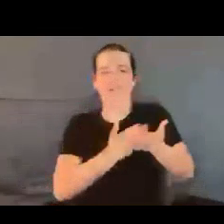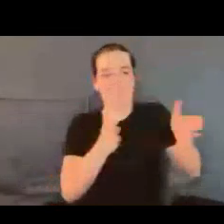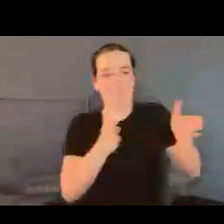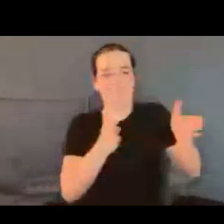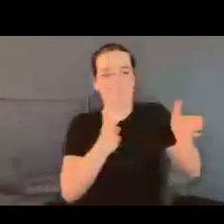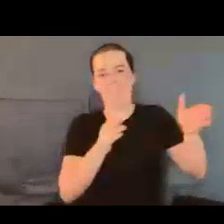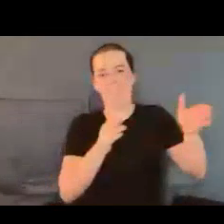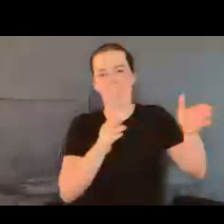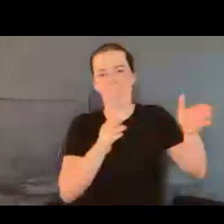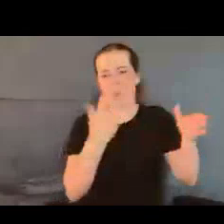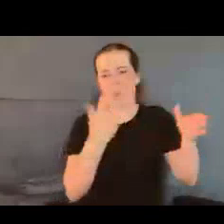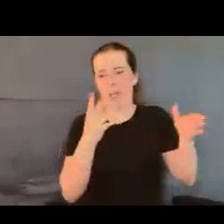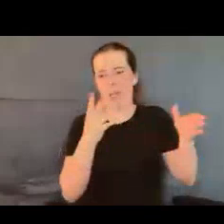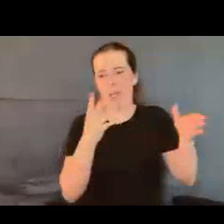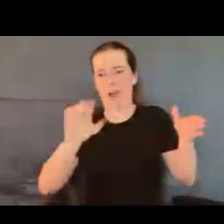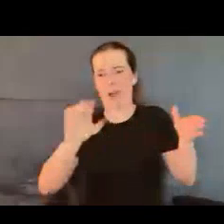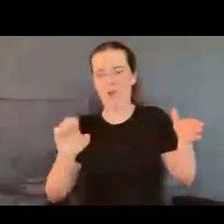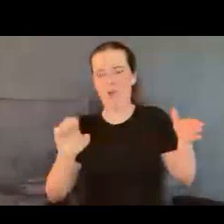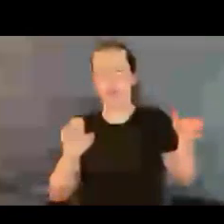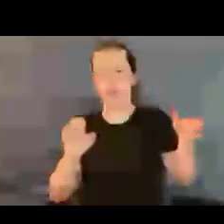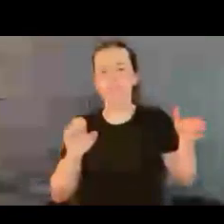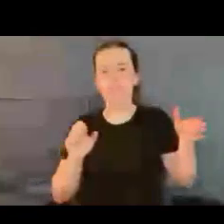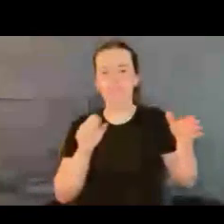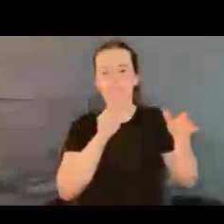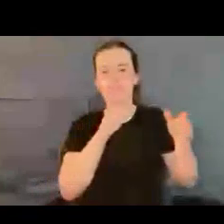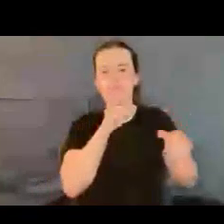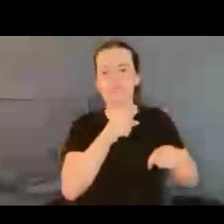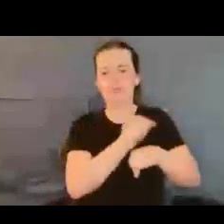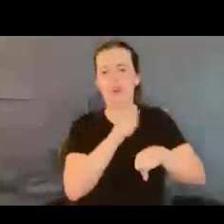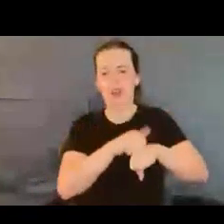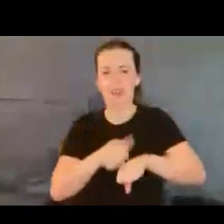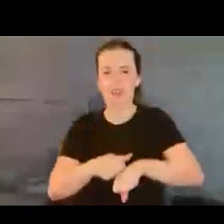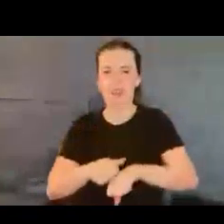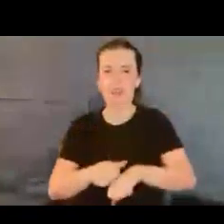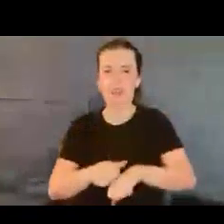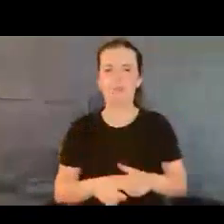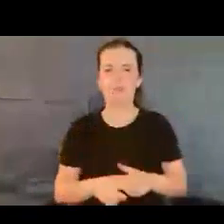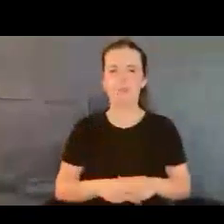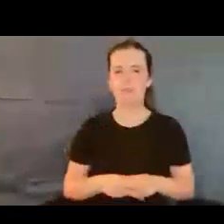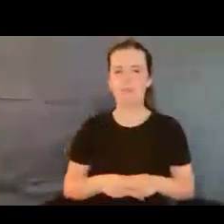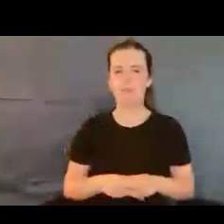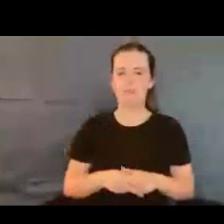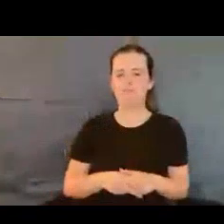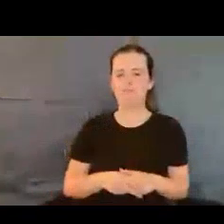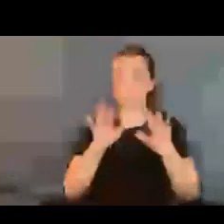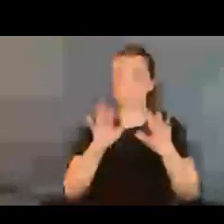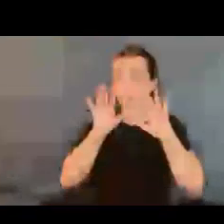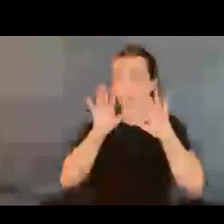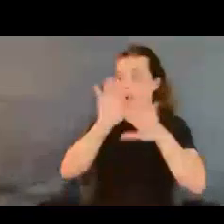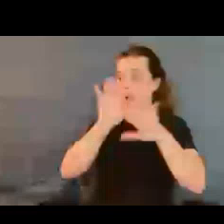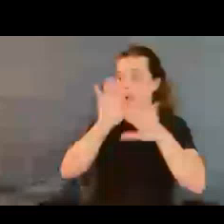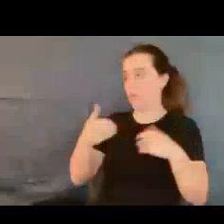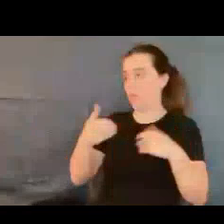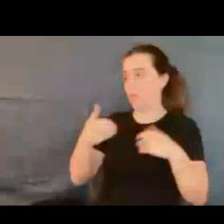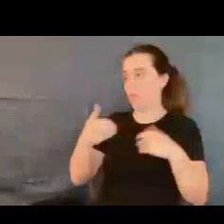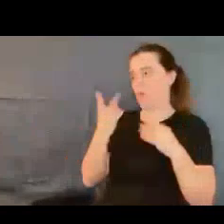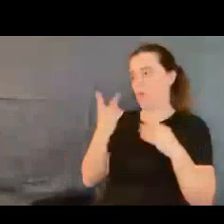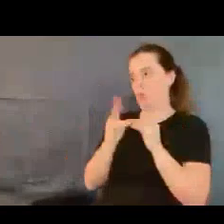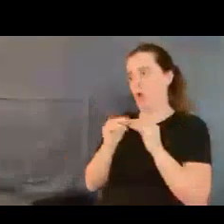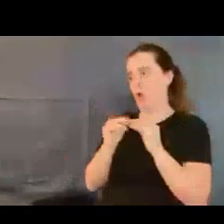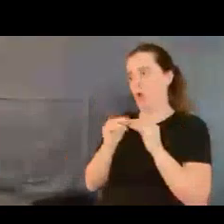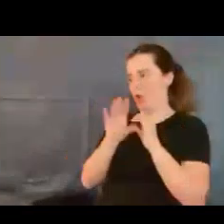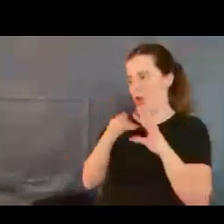or I guess American Fork. It's outside of Mineral Basin, going down to American Fork Canyon. Awesome. It looks like we have two more comments. Somebody kind of